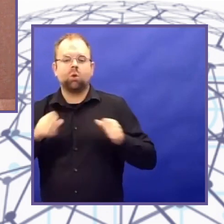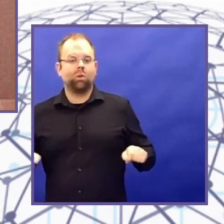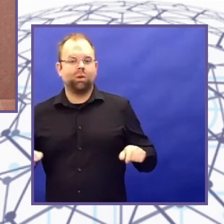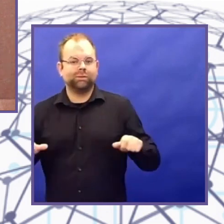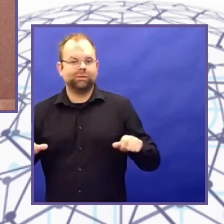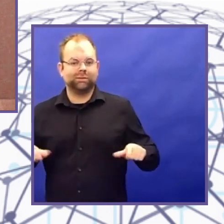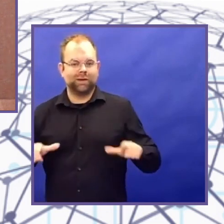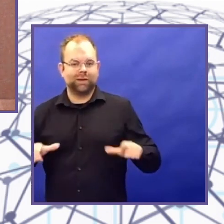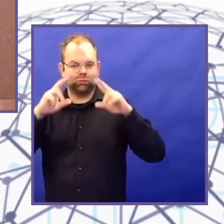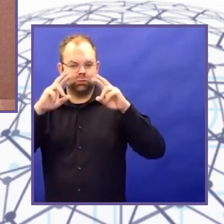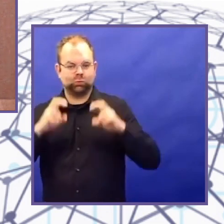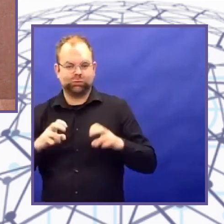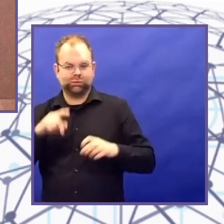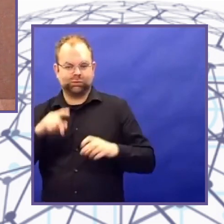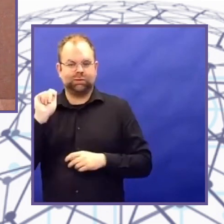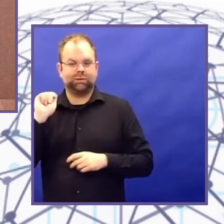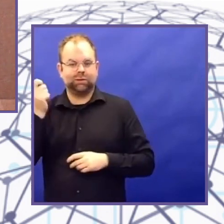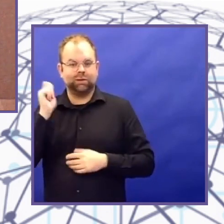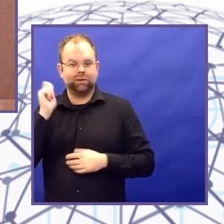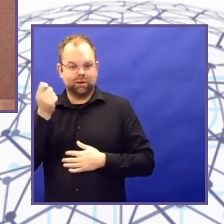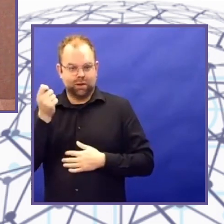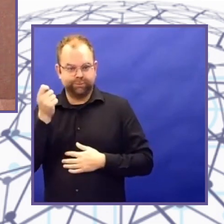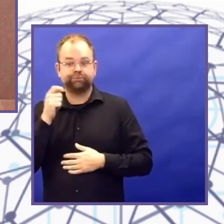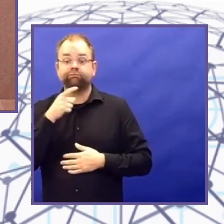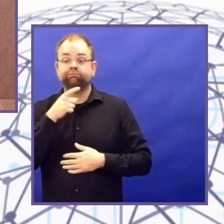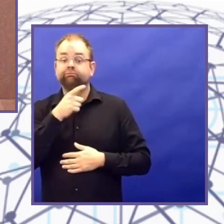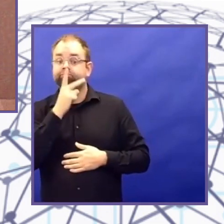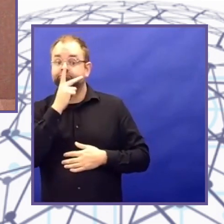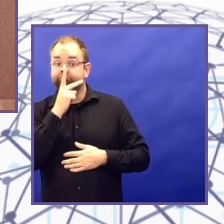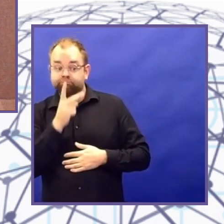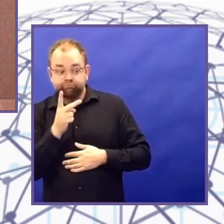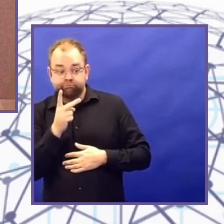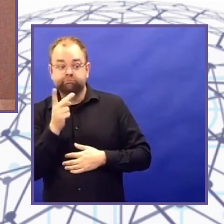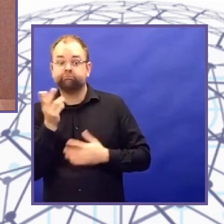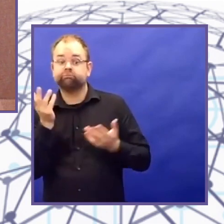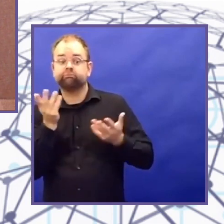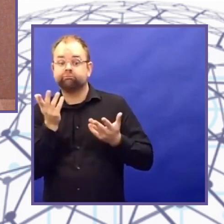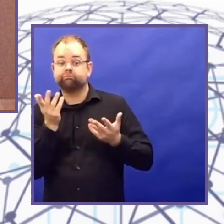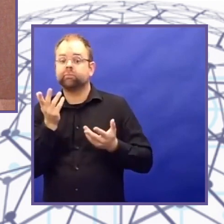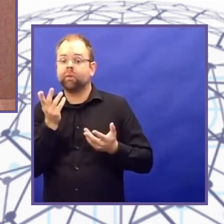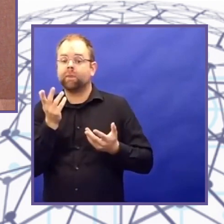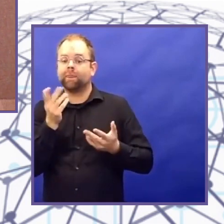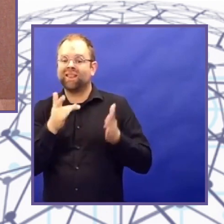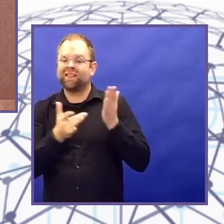clinicians gave users a real sense of confidence and self-worth.